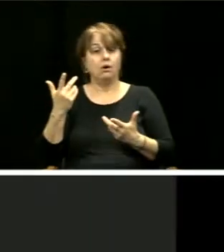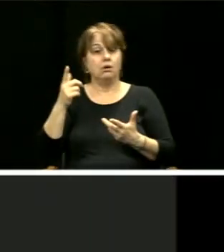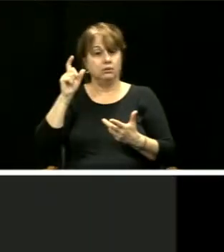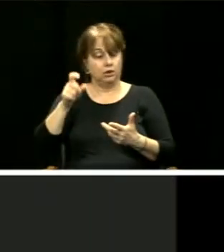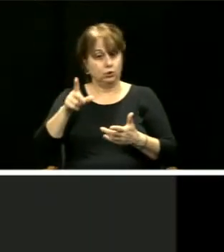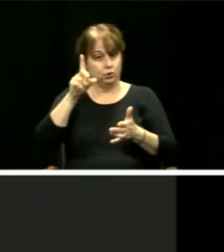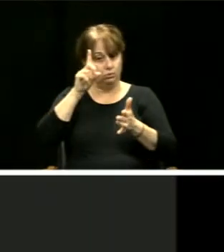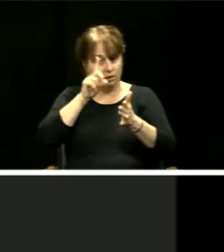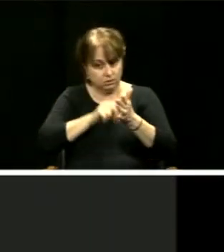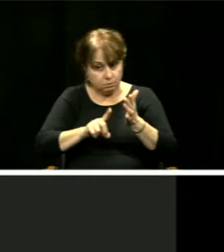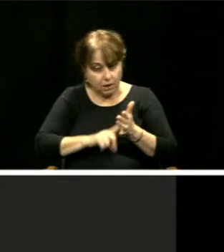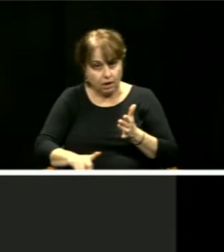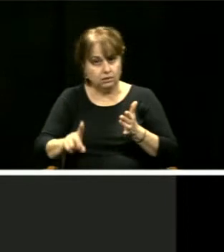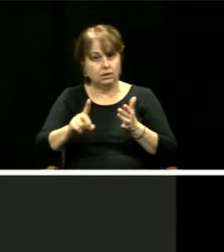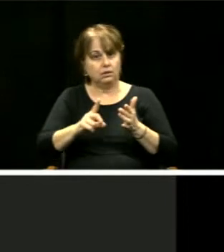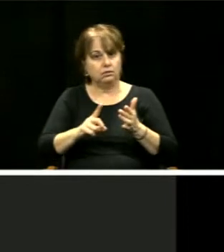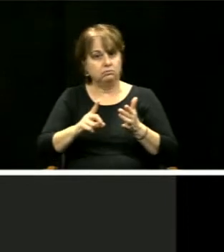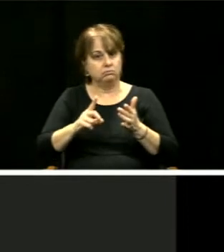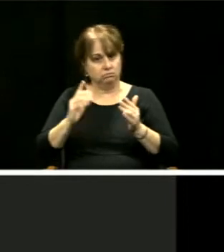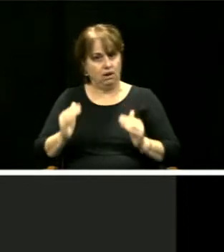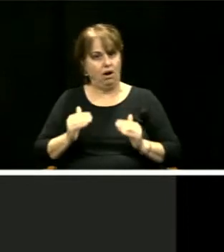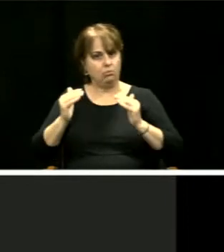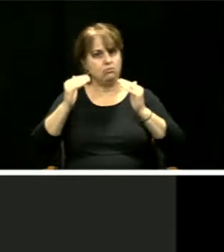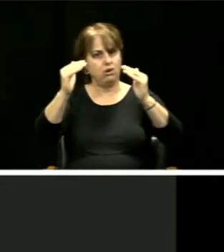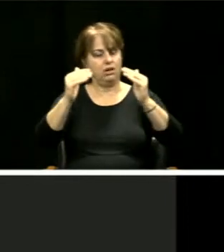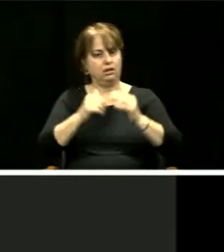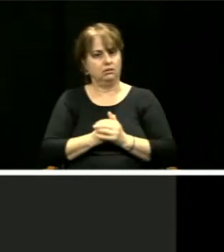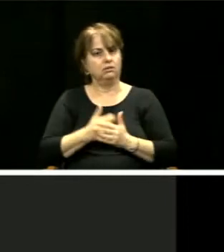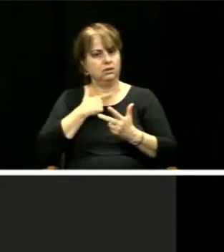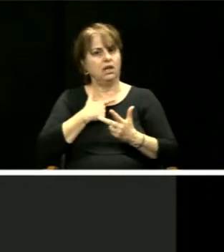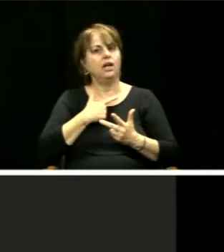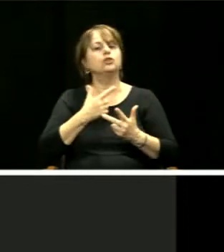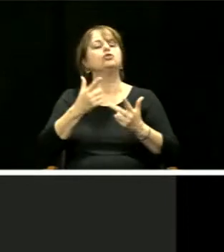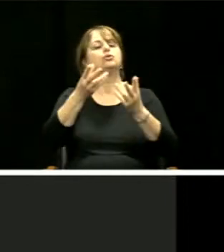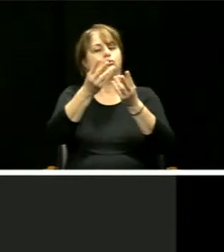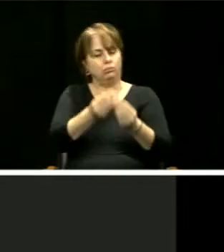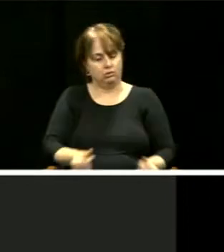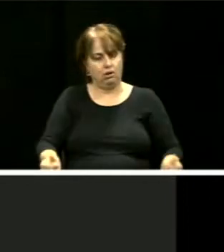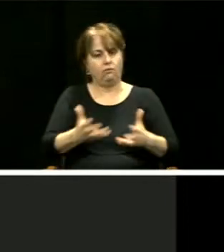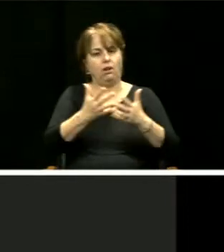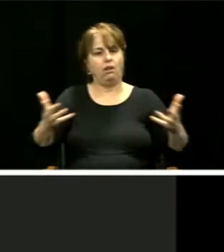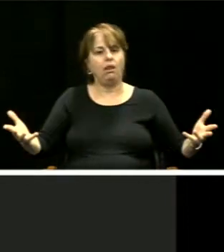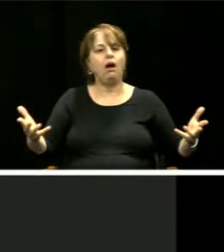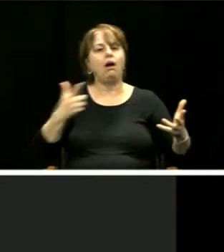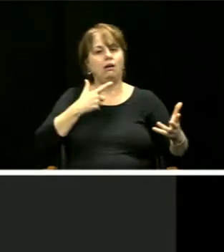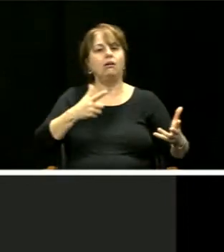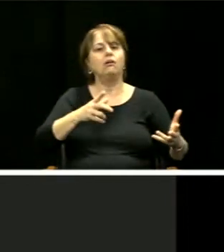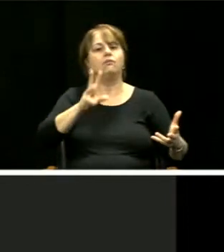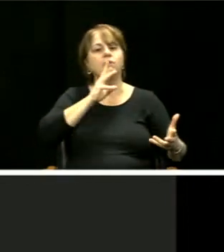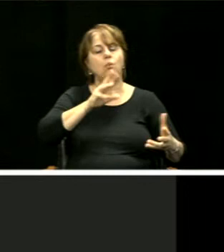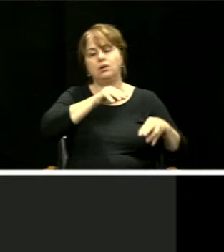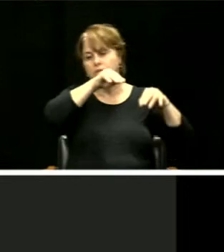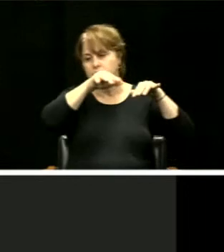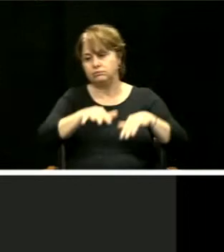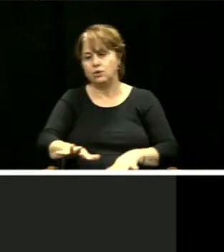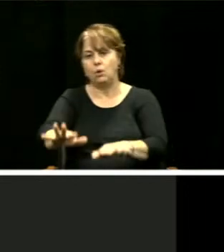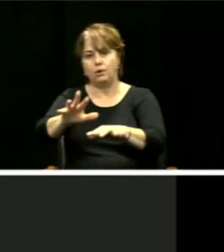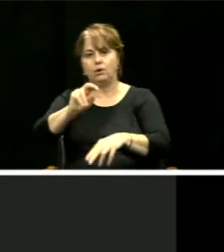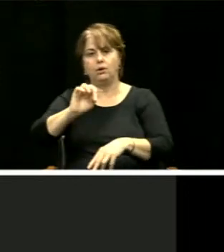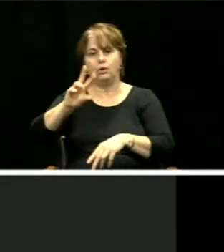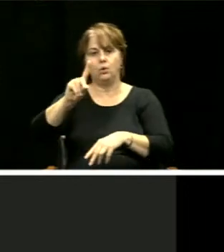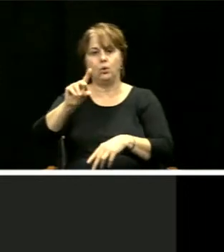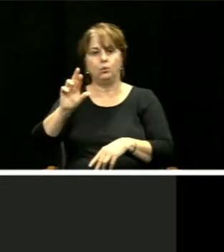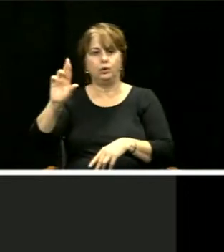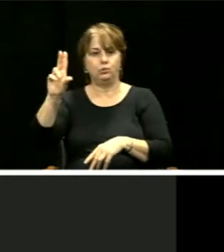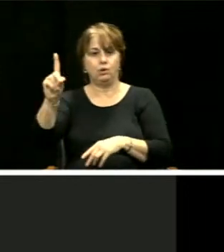and upgraded, that would alleviate a lot of the pressure on Norwood Road. I have